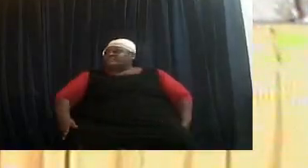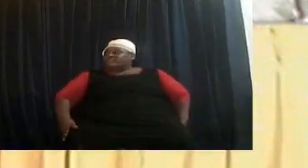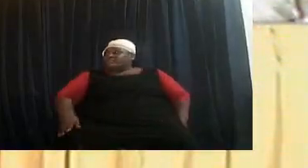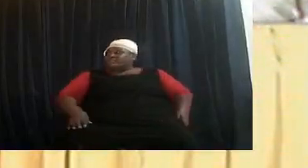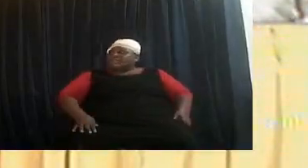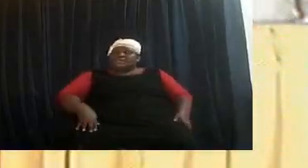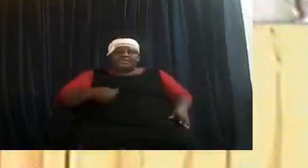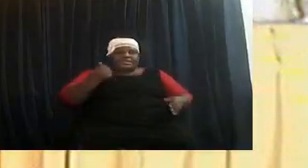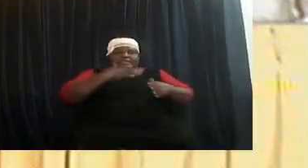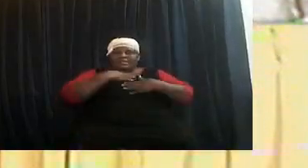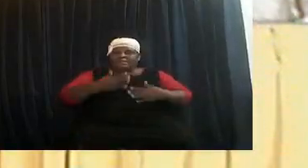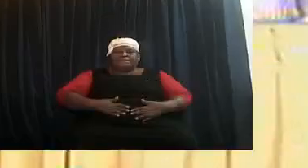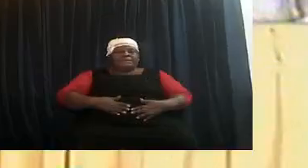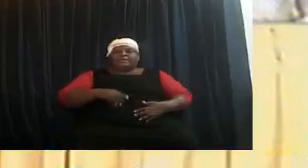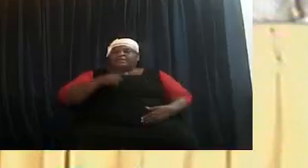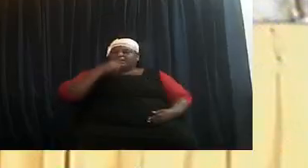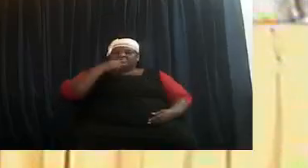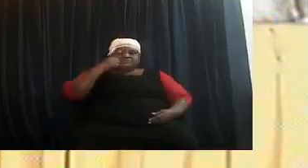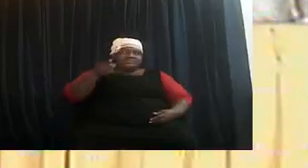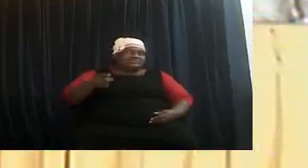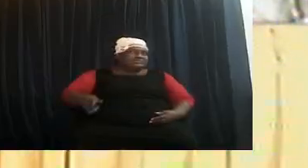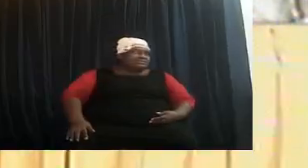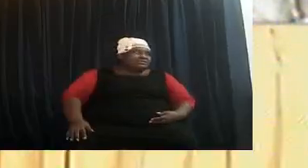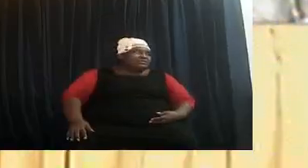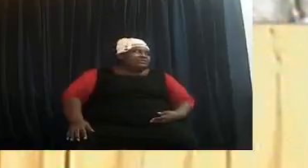Is there anybody else? Young man, thank you for coming.